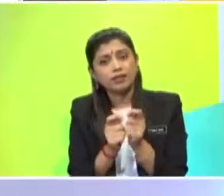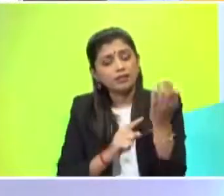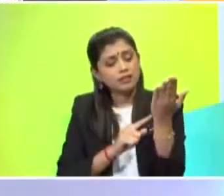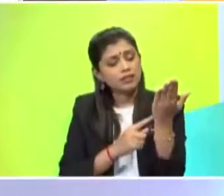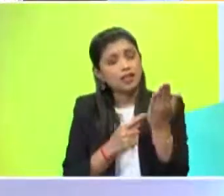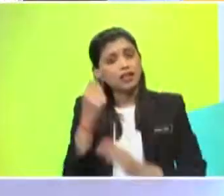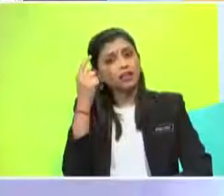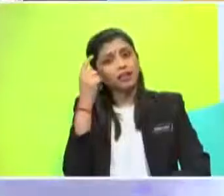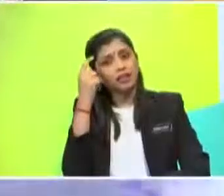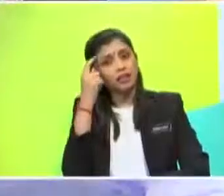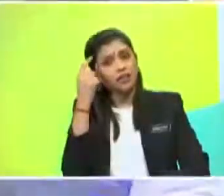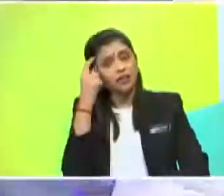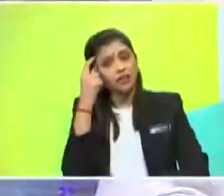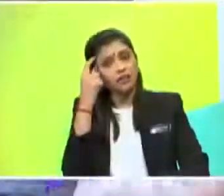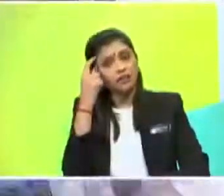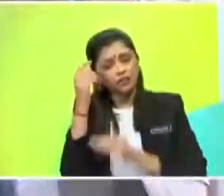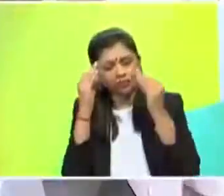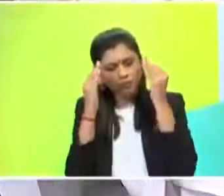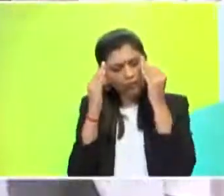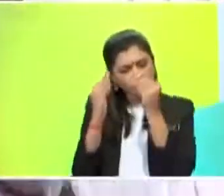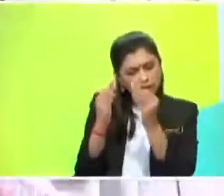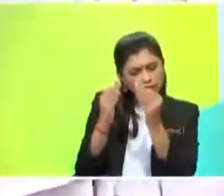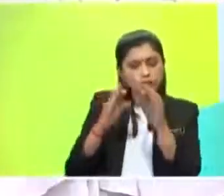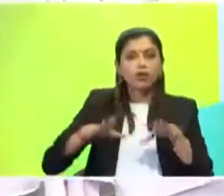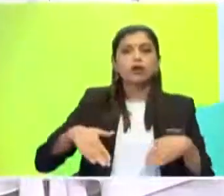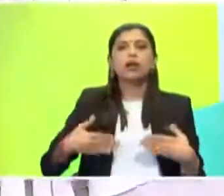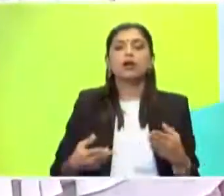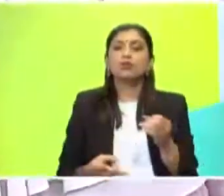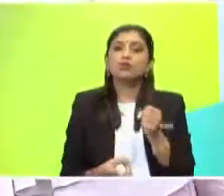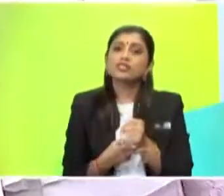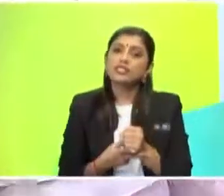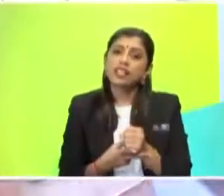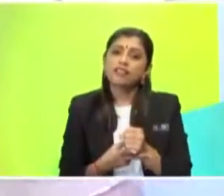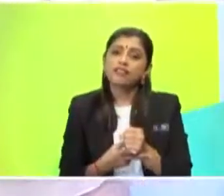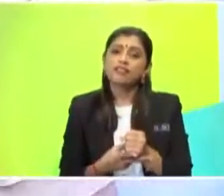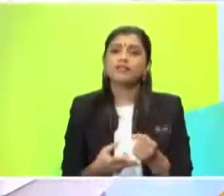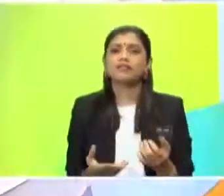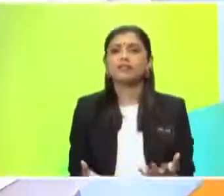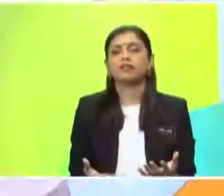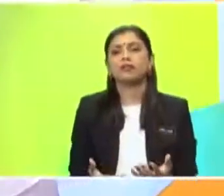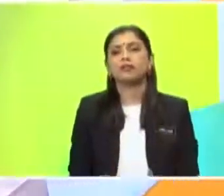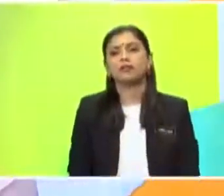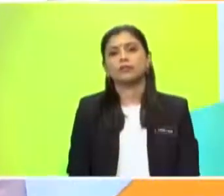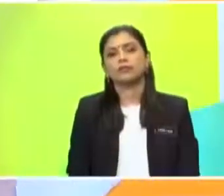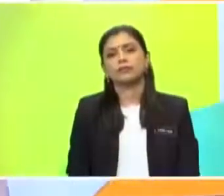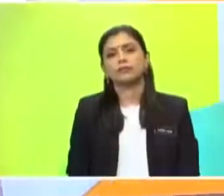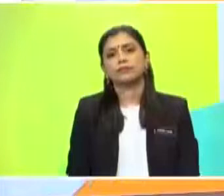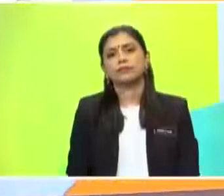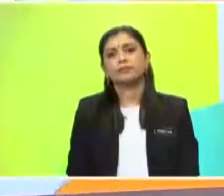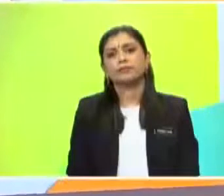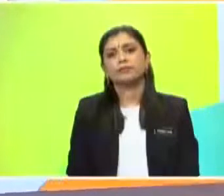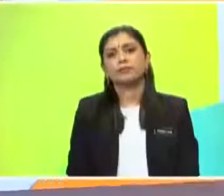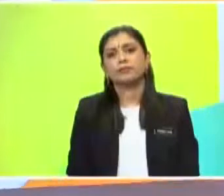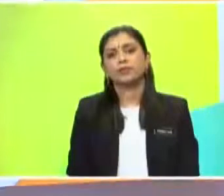stay united, stay focused on how to save the planet. We are doomed in this planet if we just